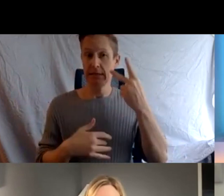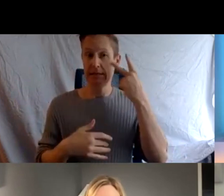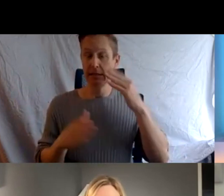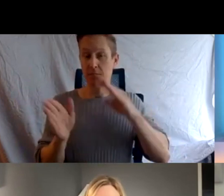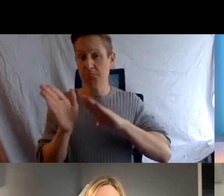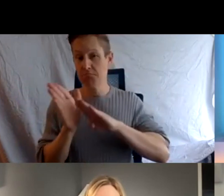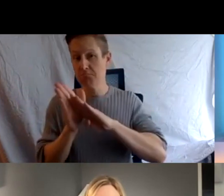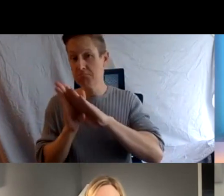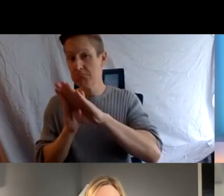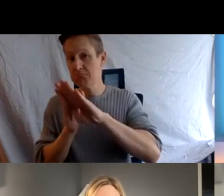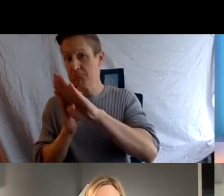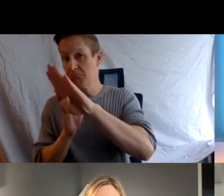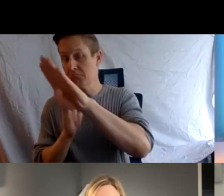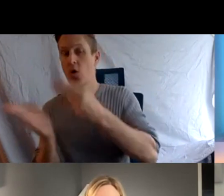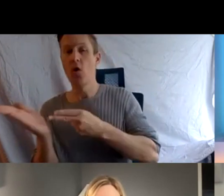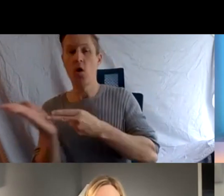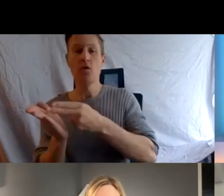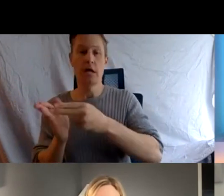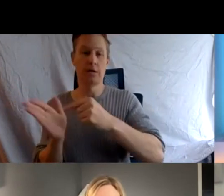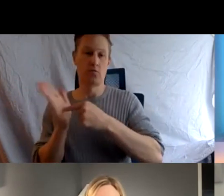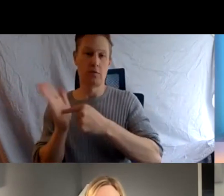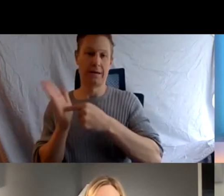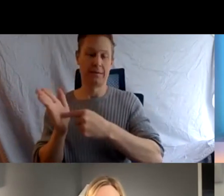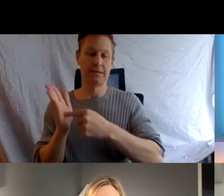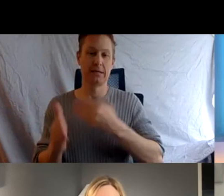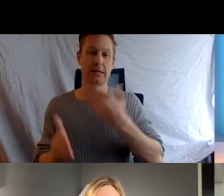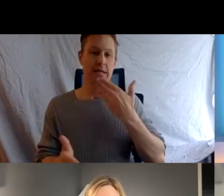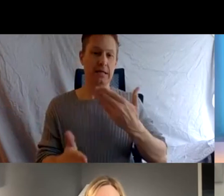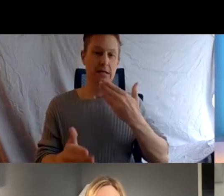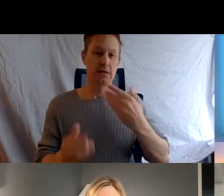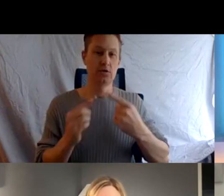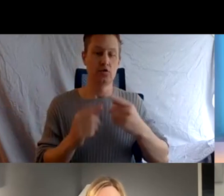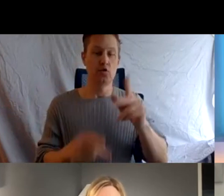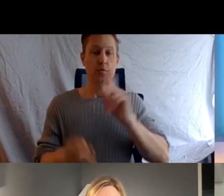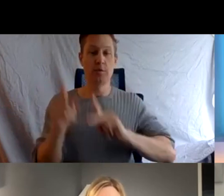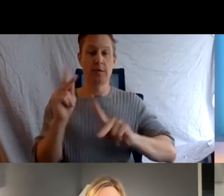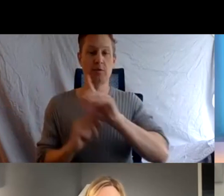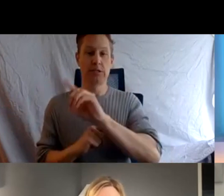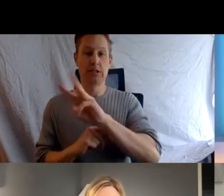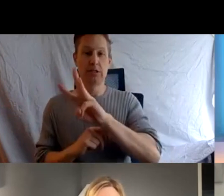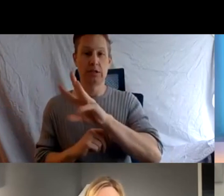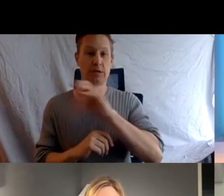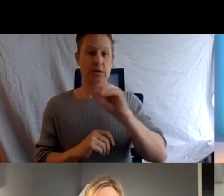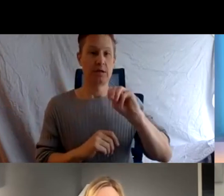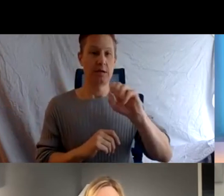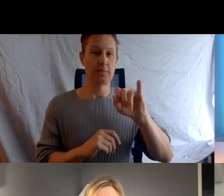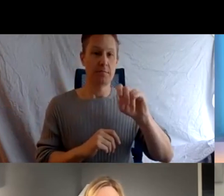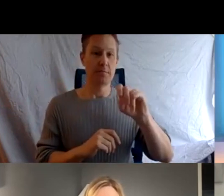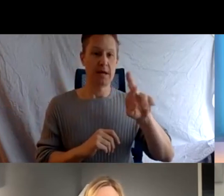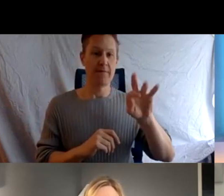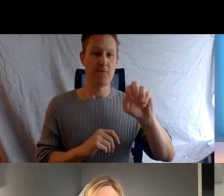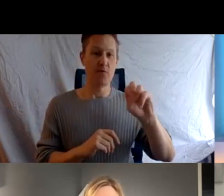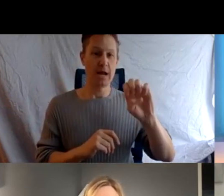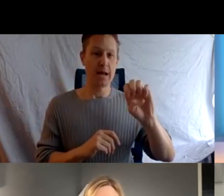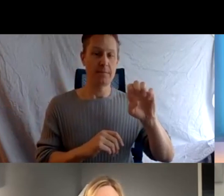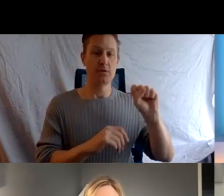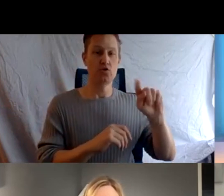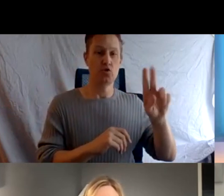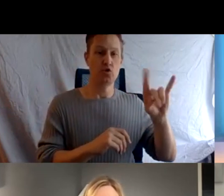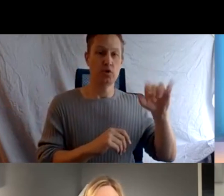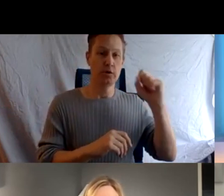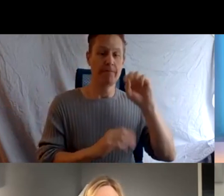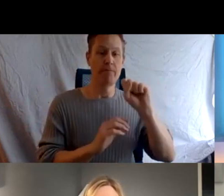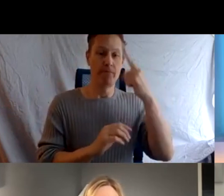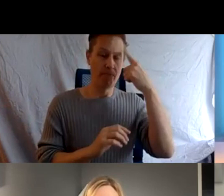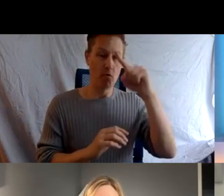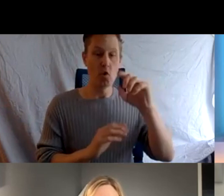an authentic representation. And thanks again to the folks at DreamWorks and Mainframe Studios for this wonderful series. Don't